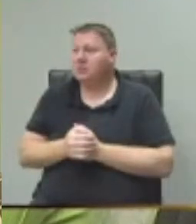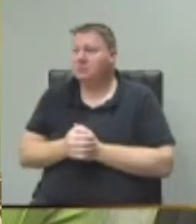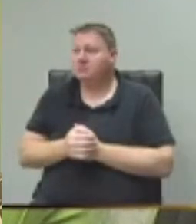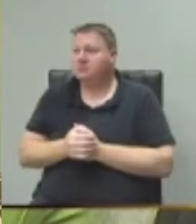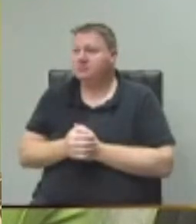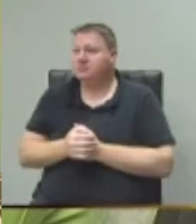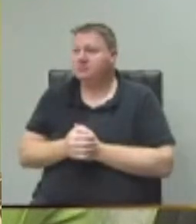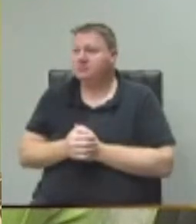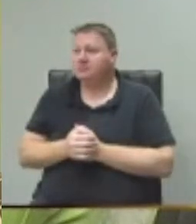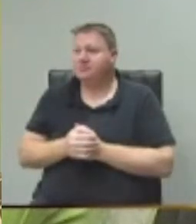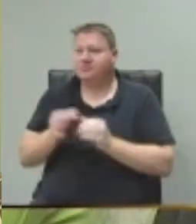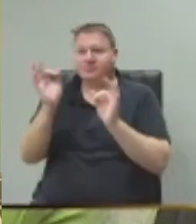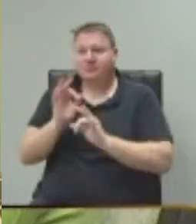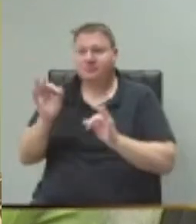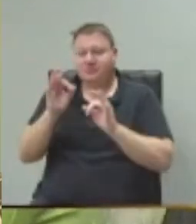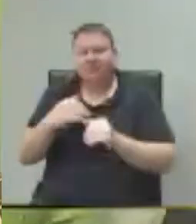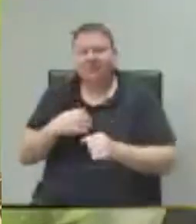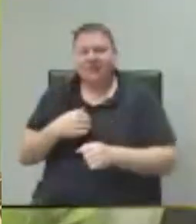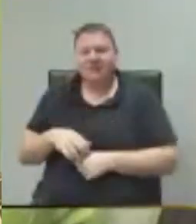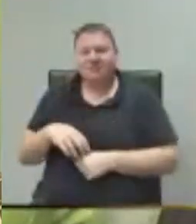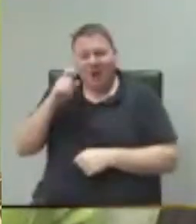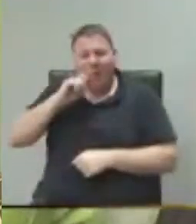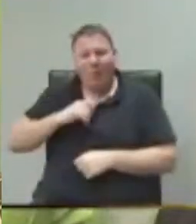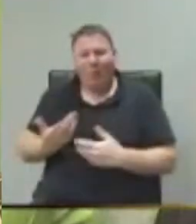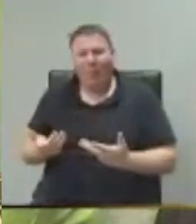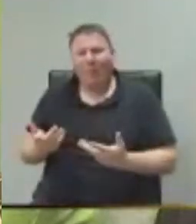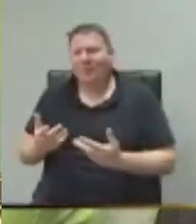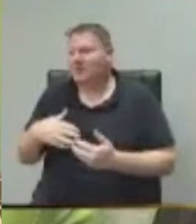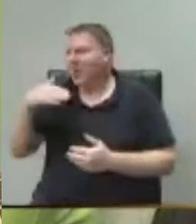Nothing. Hell, I'm aging.